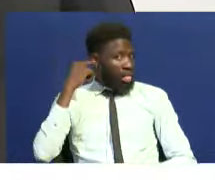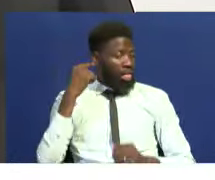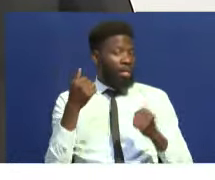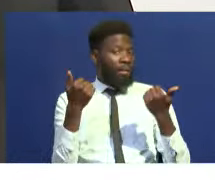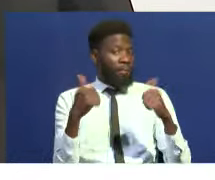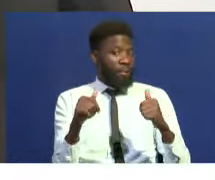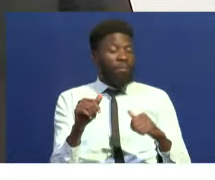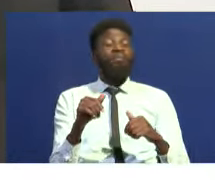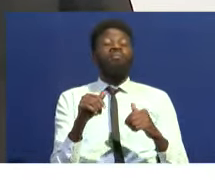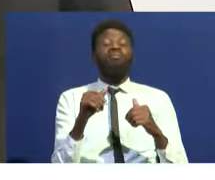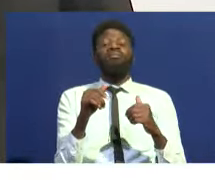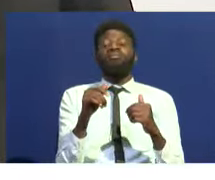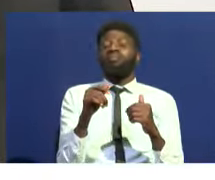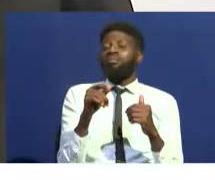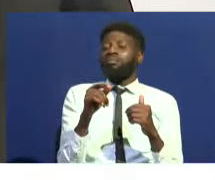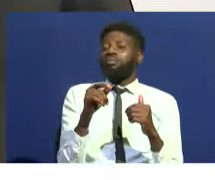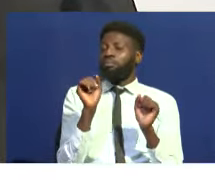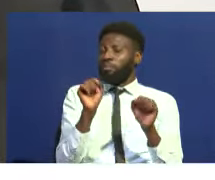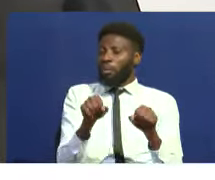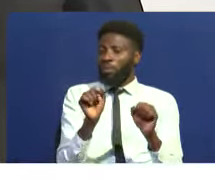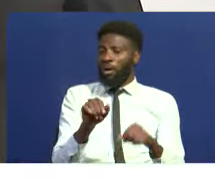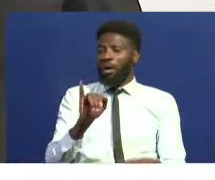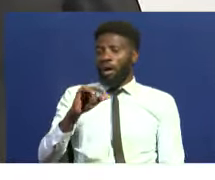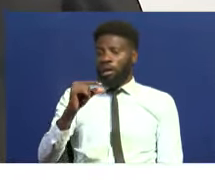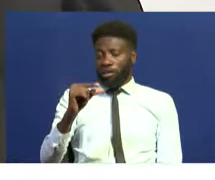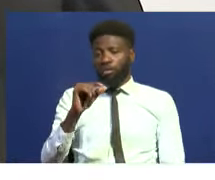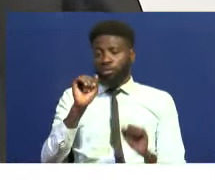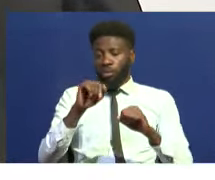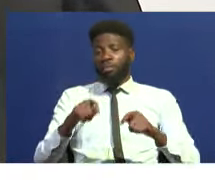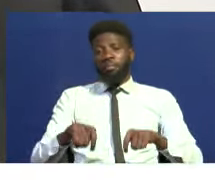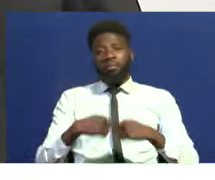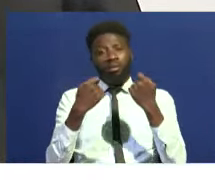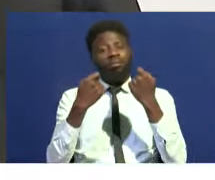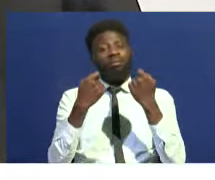in contempt if he fails to show up.